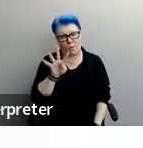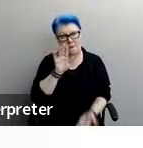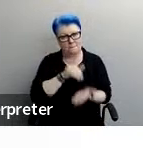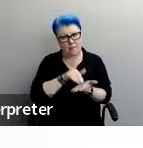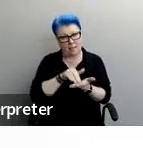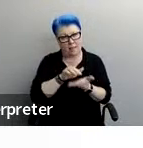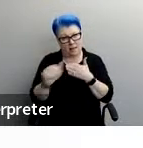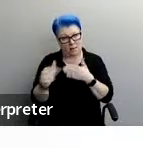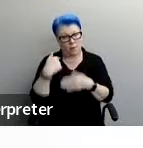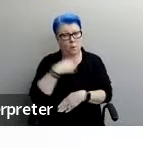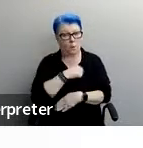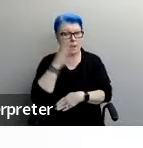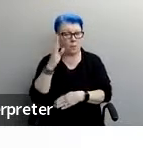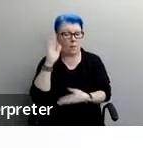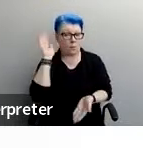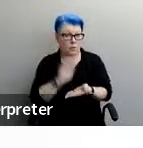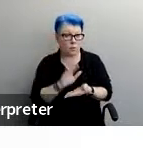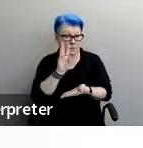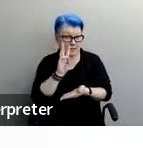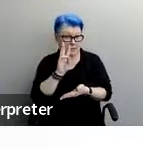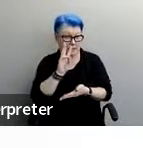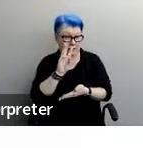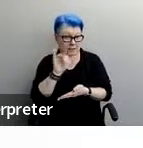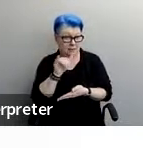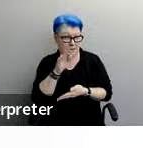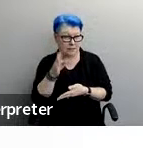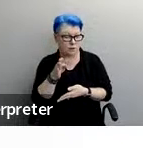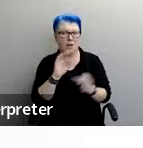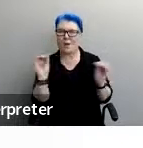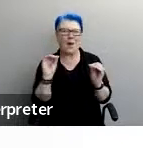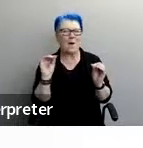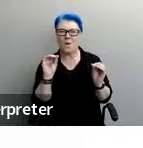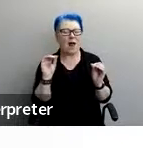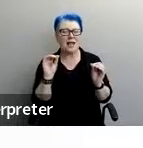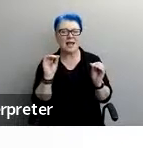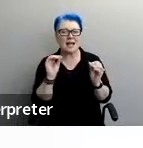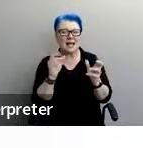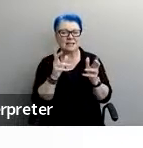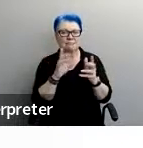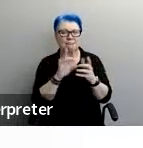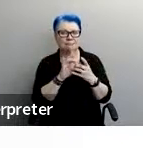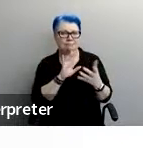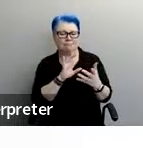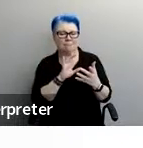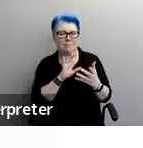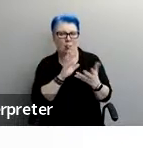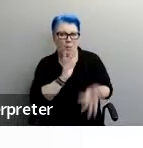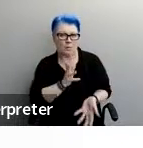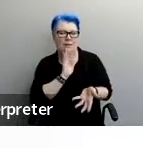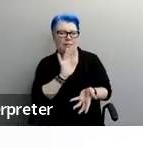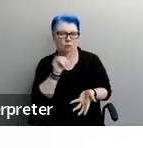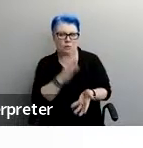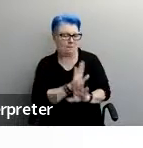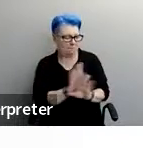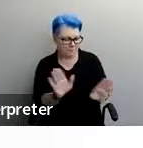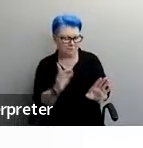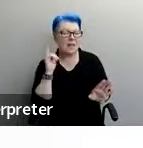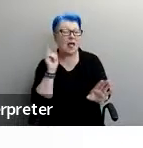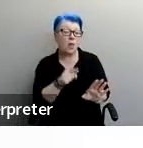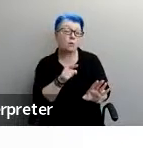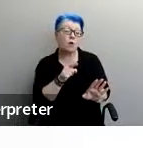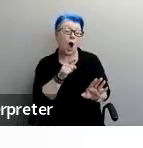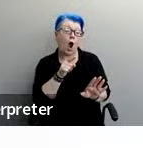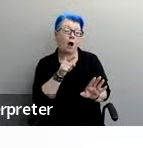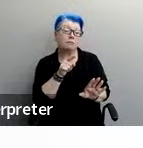We will be reducing 6 positions. No one will lose their job. That's not the way we're going with that. Those are positions that can be